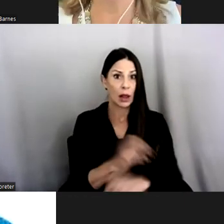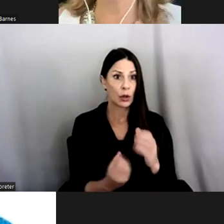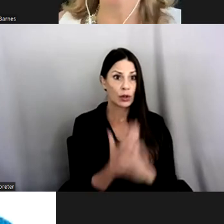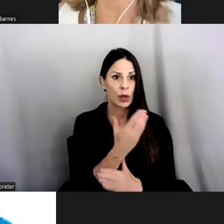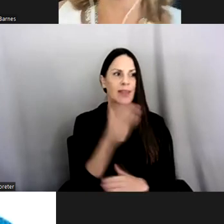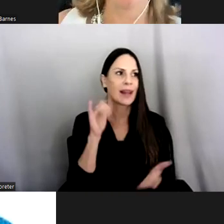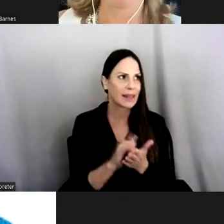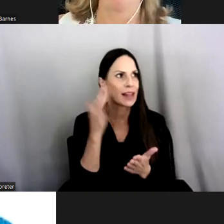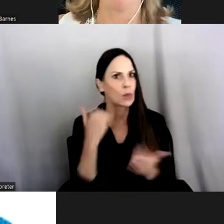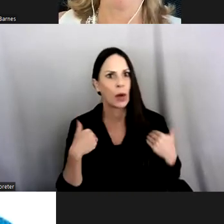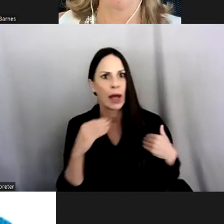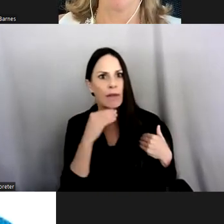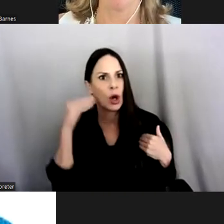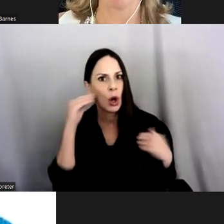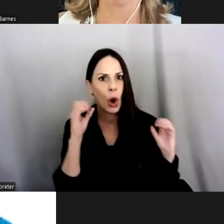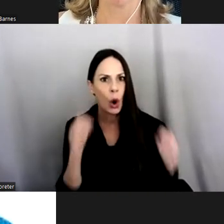there's a lot. It's